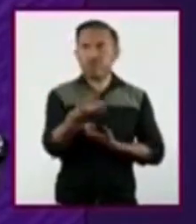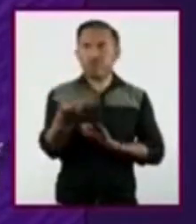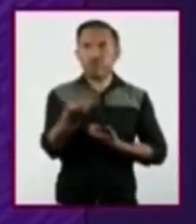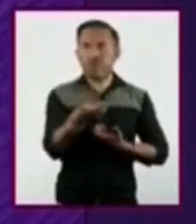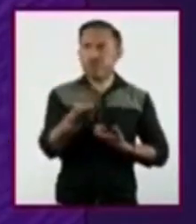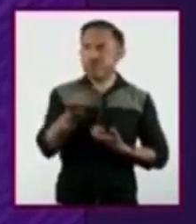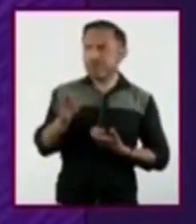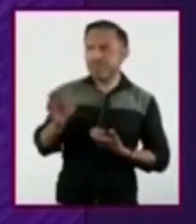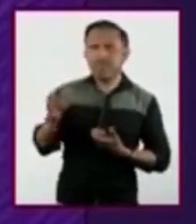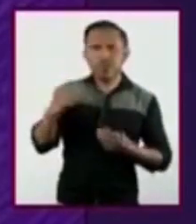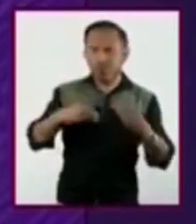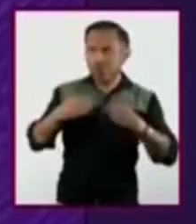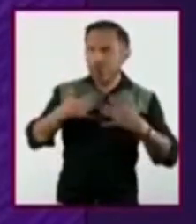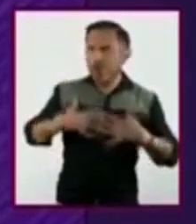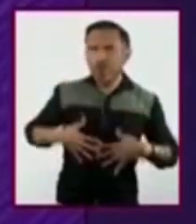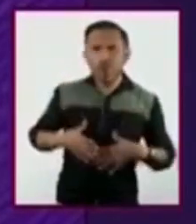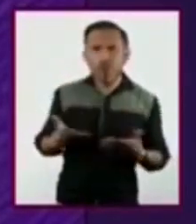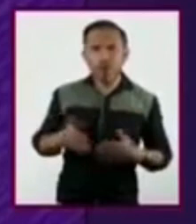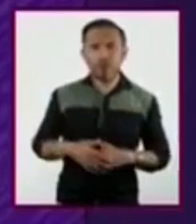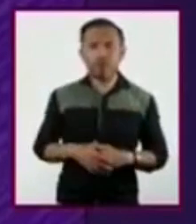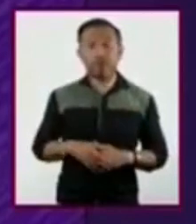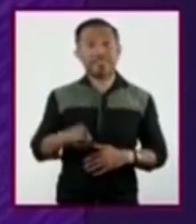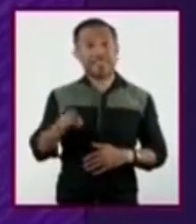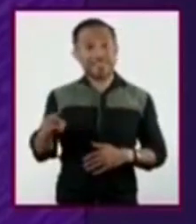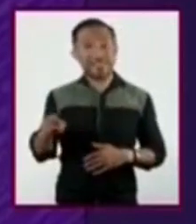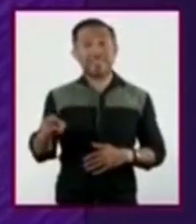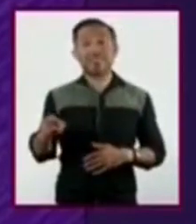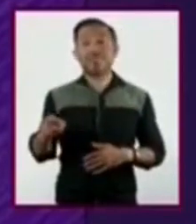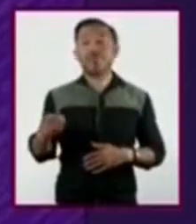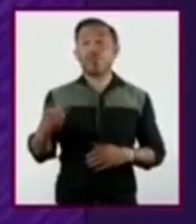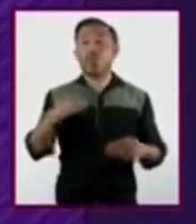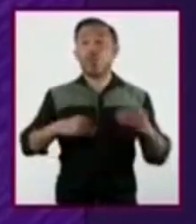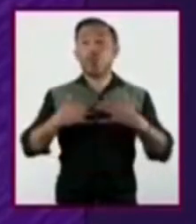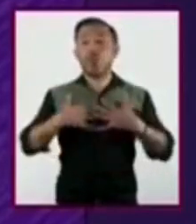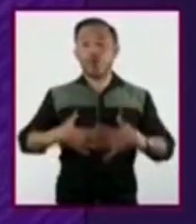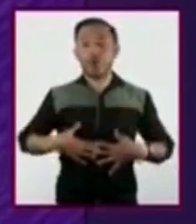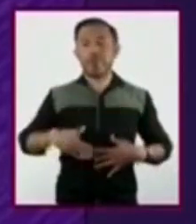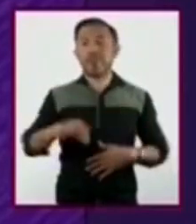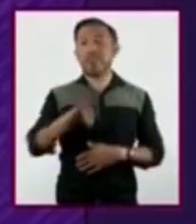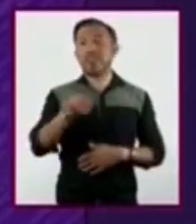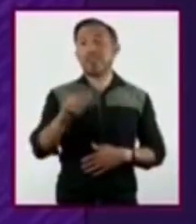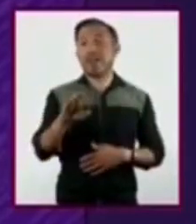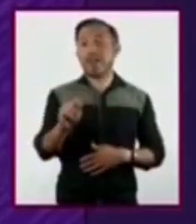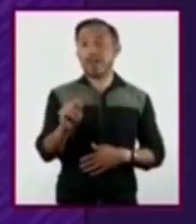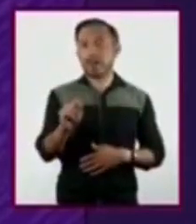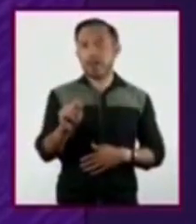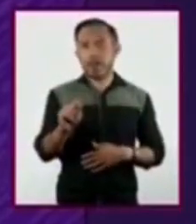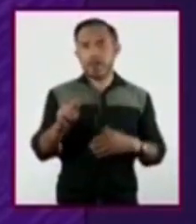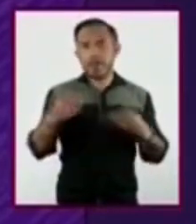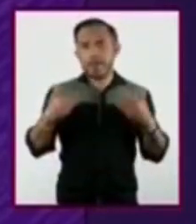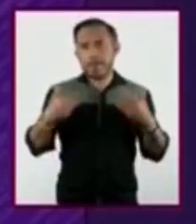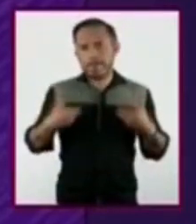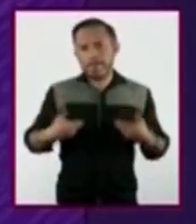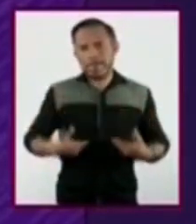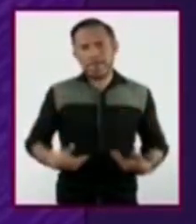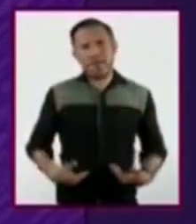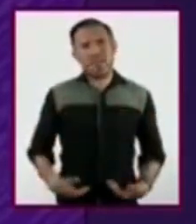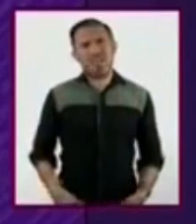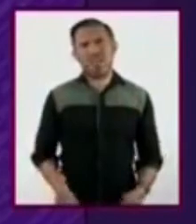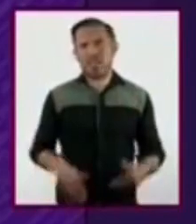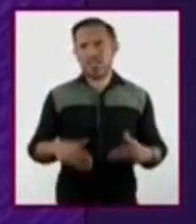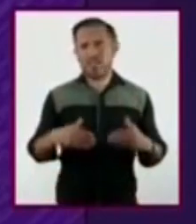wearing? He's wearing a jacket. A big jacket. And a